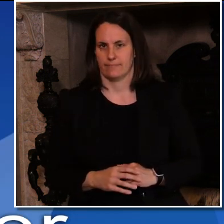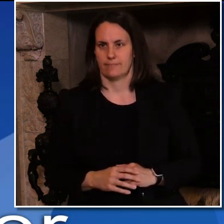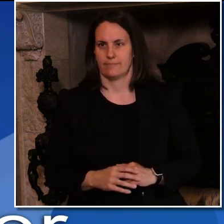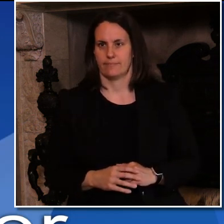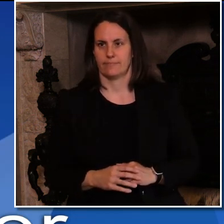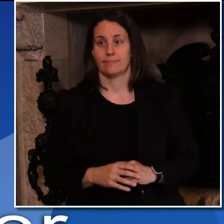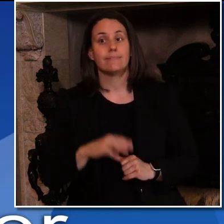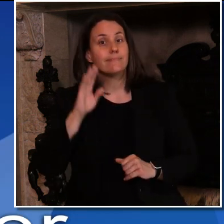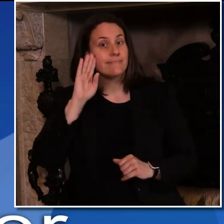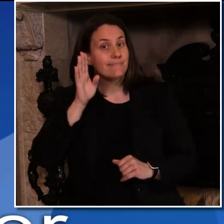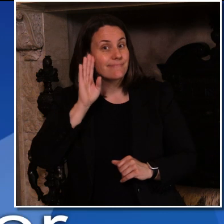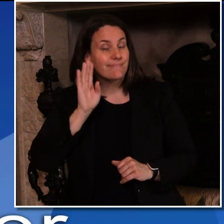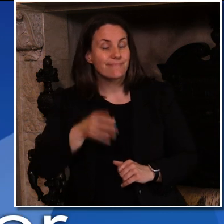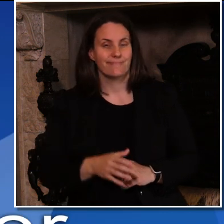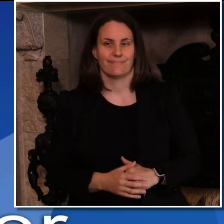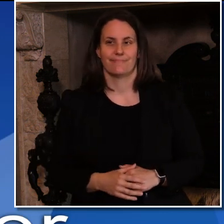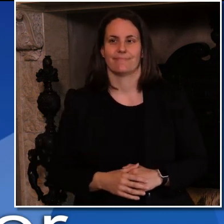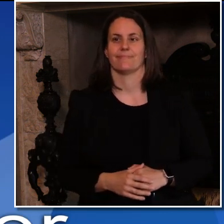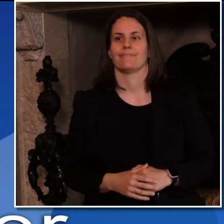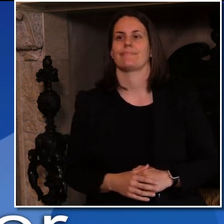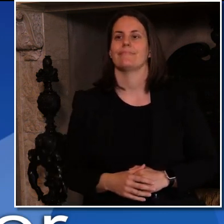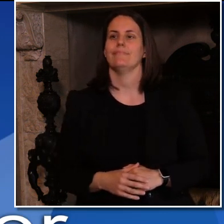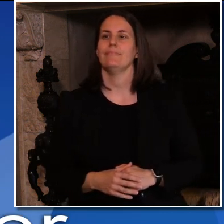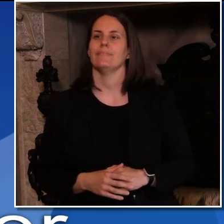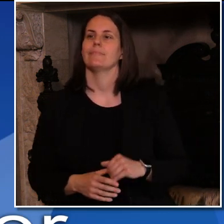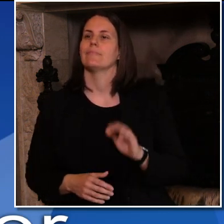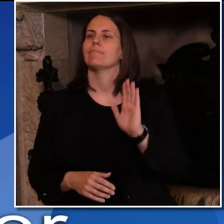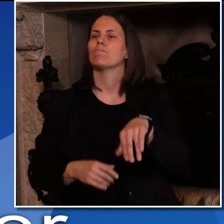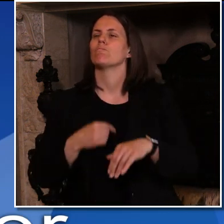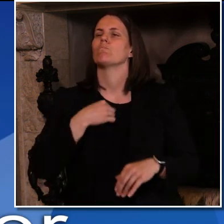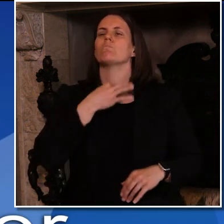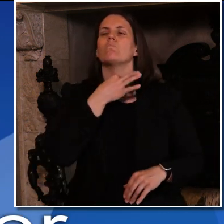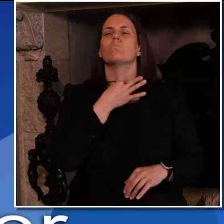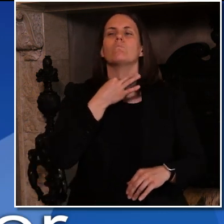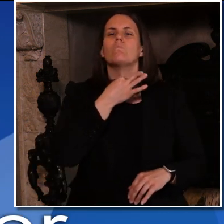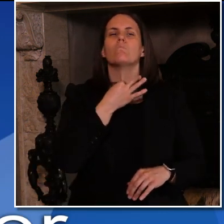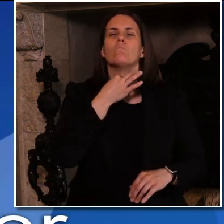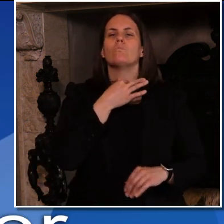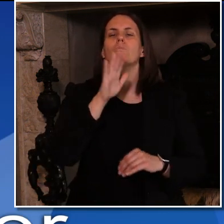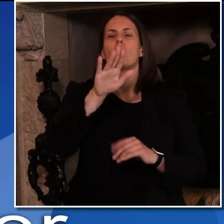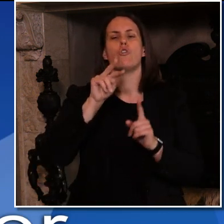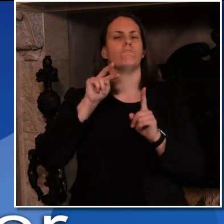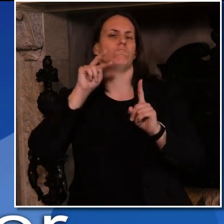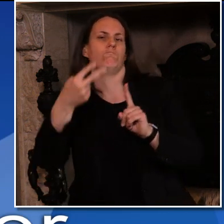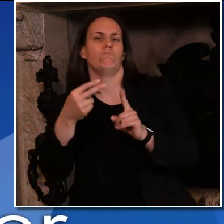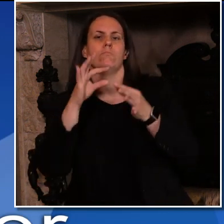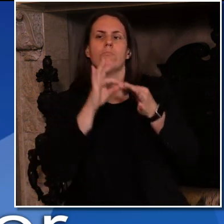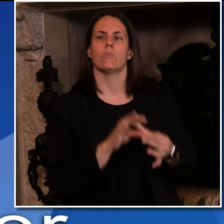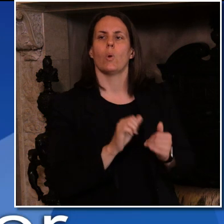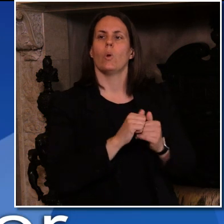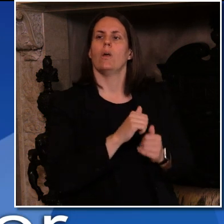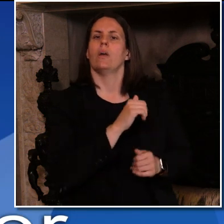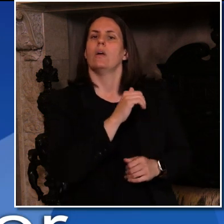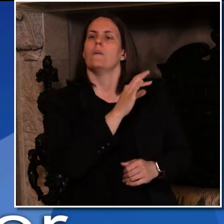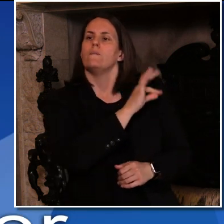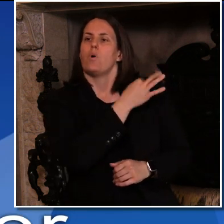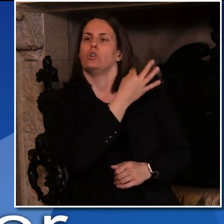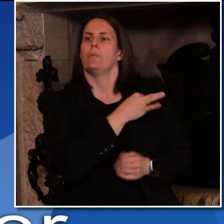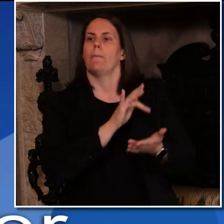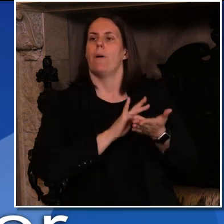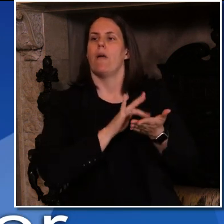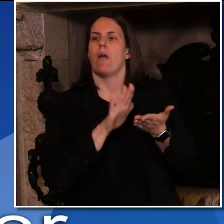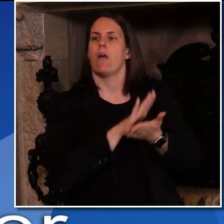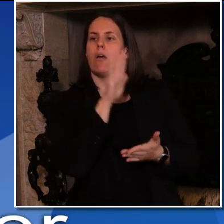Hello. I'm interested in hearing your thoughts on freighters in the Medical College of Wisconsin being granted access to treat COVID patients with